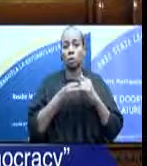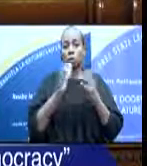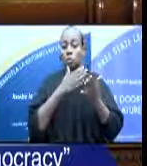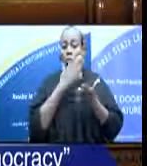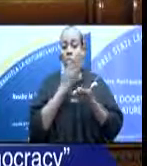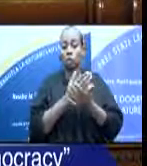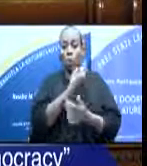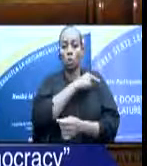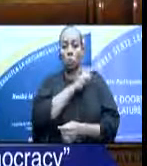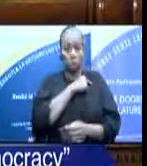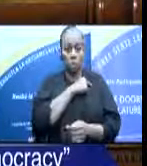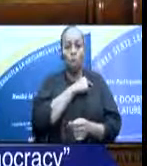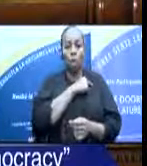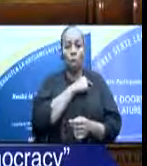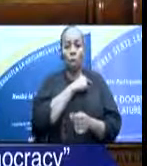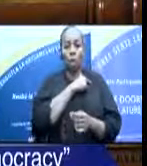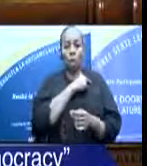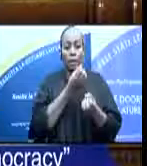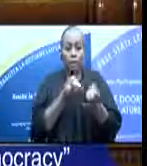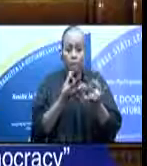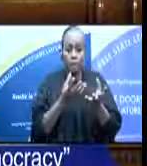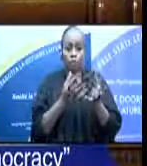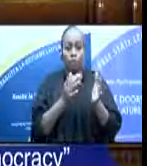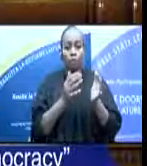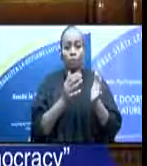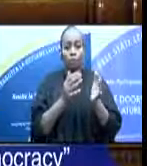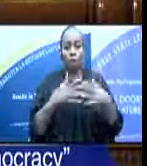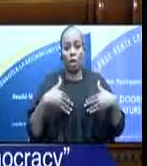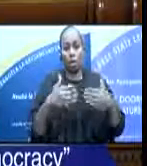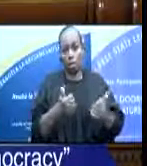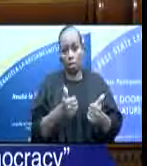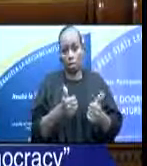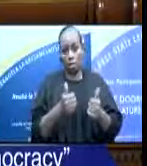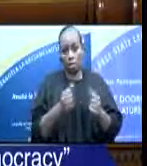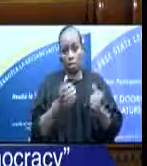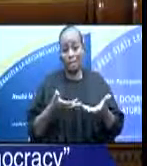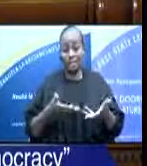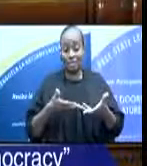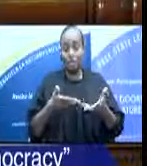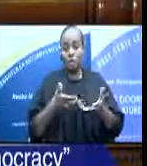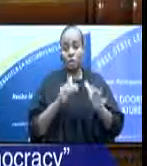the capacity they need to provide healthcare services